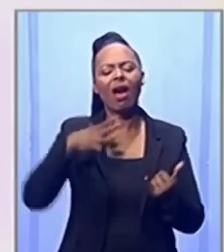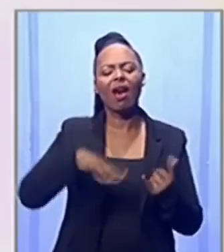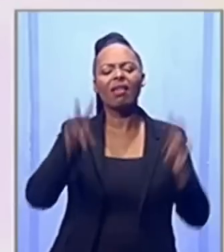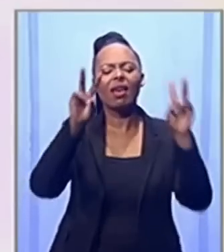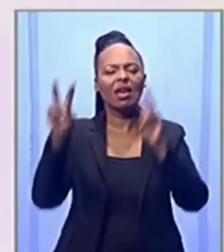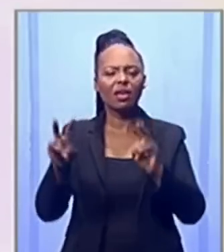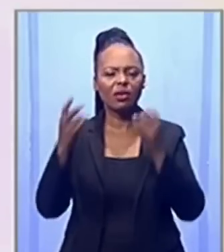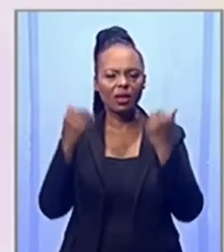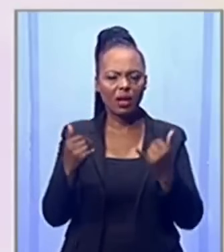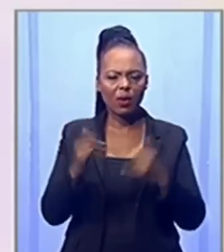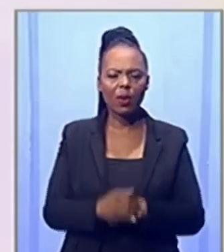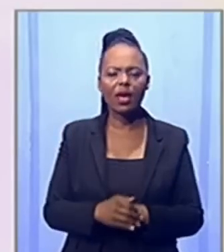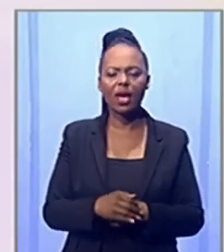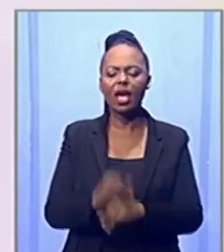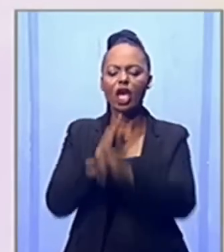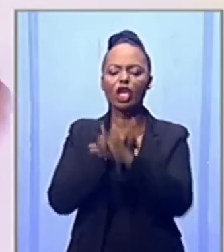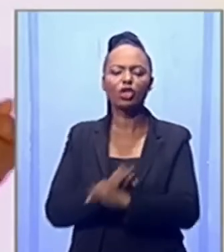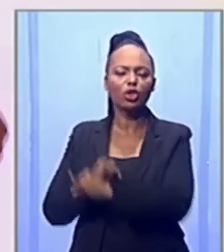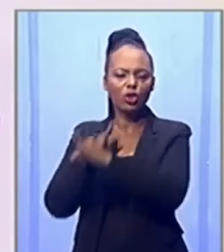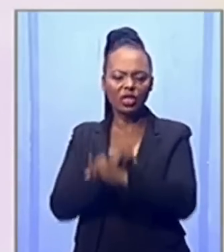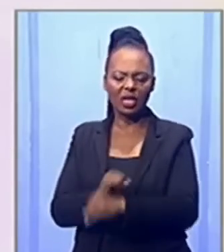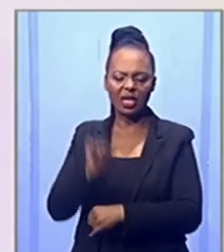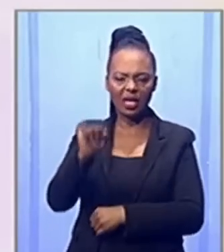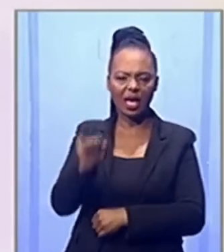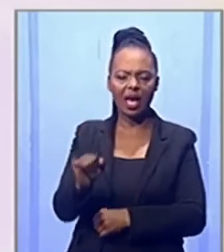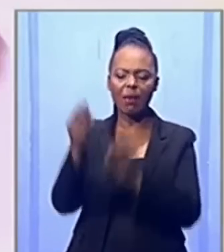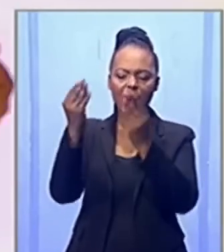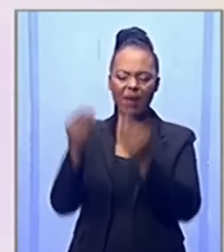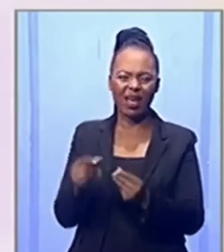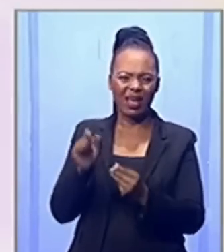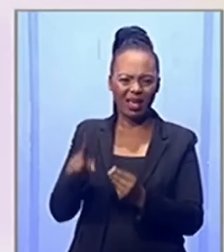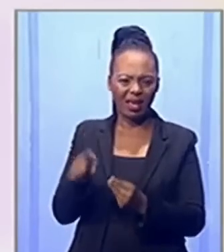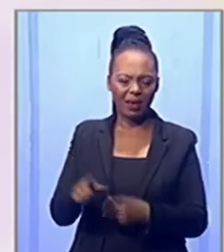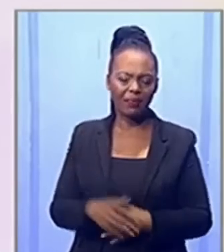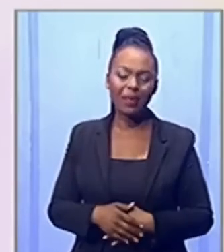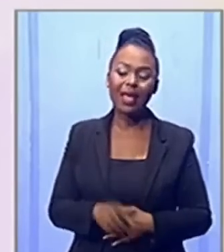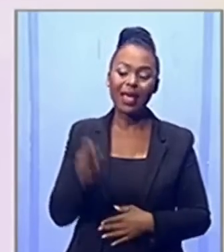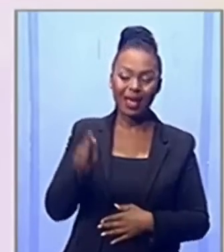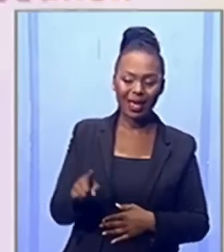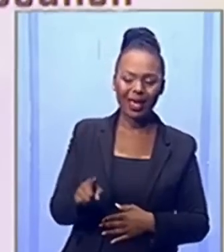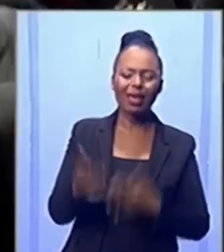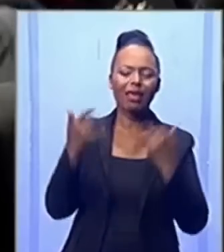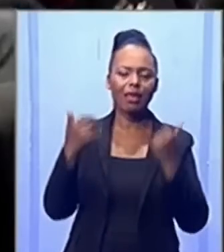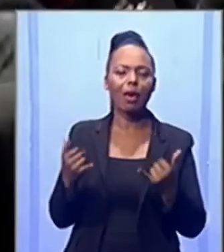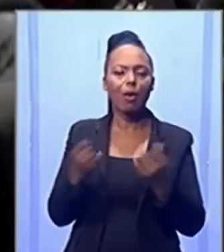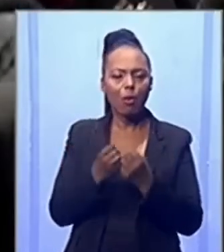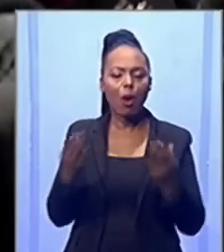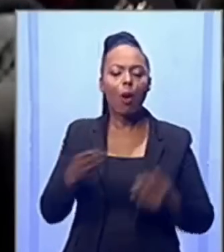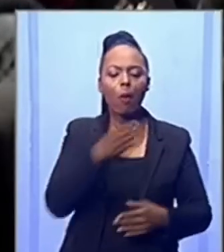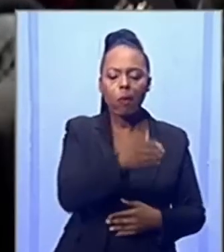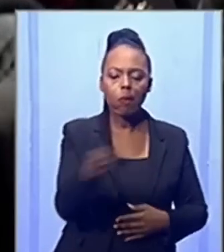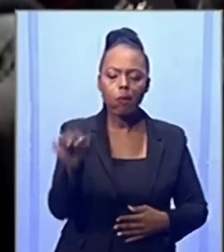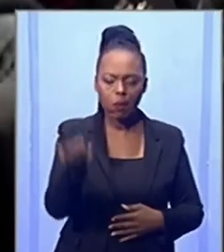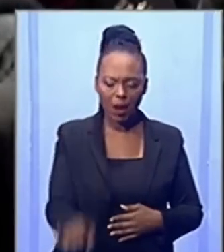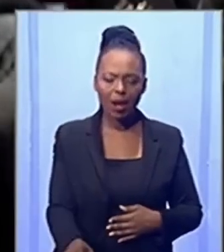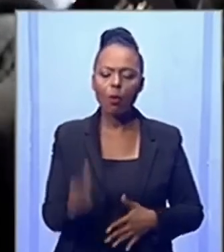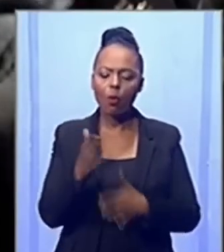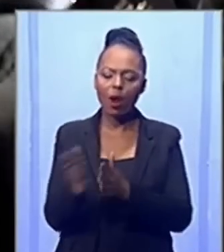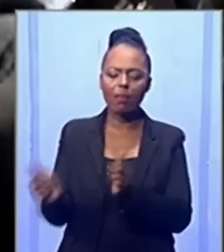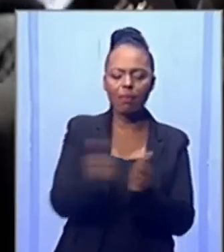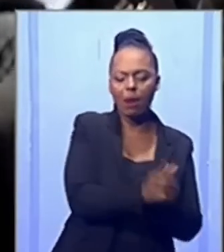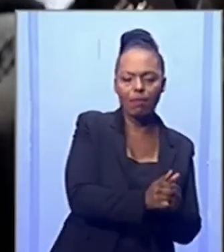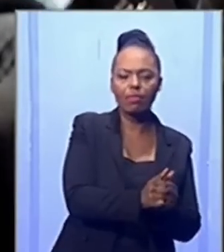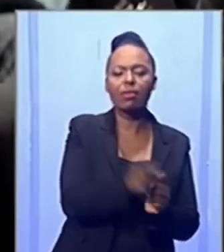di-financial institution dikala tša ditšhelete tše le gore di gona o ka ba le go šoma mmogo